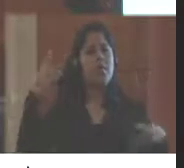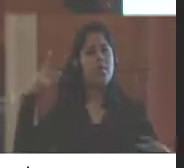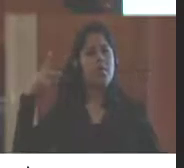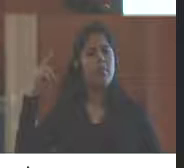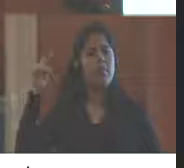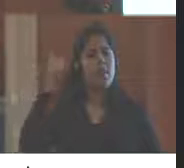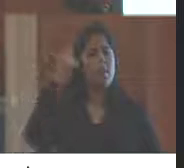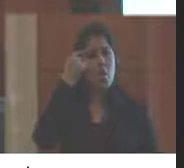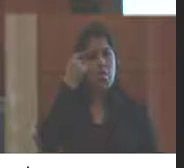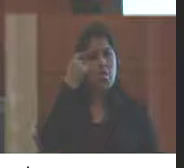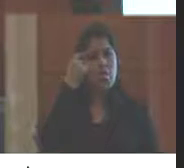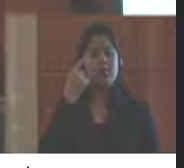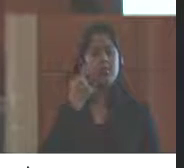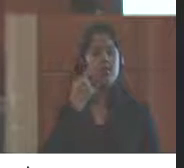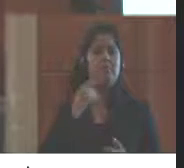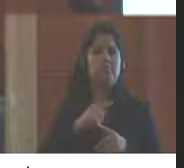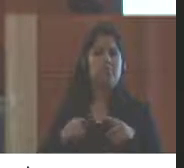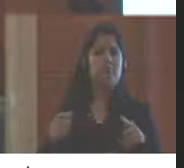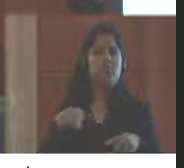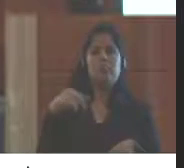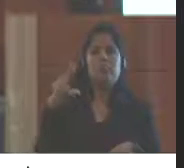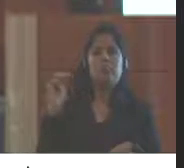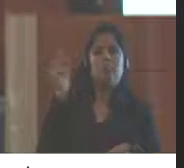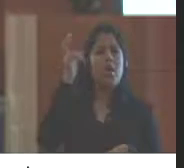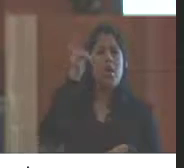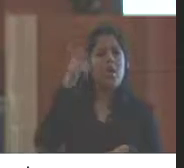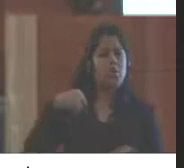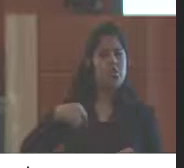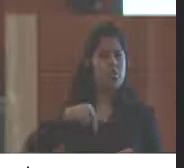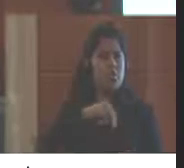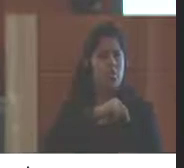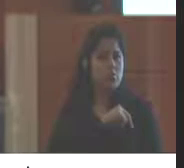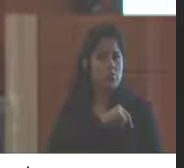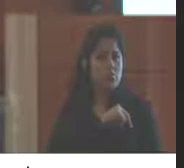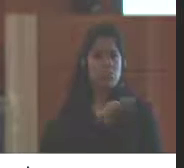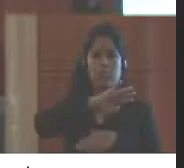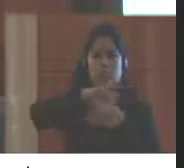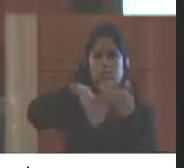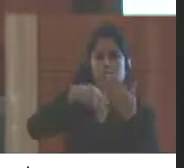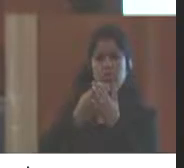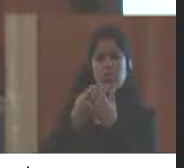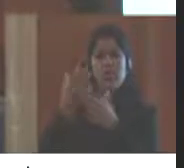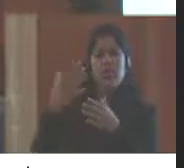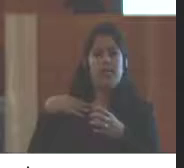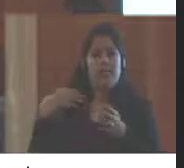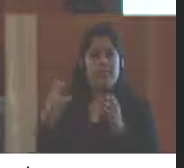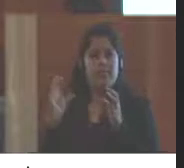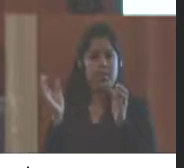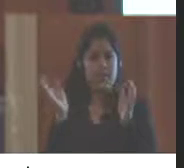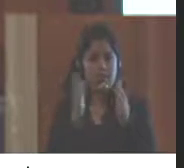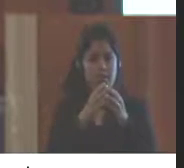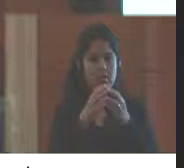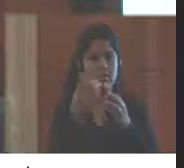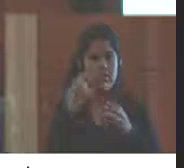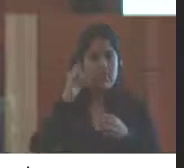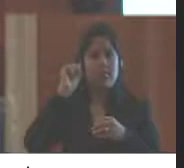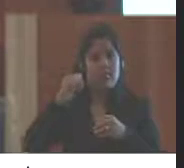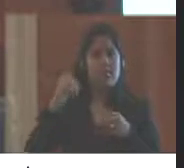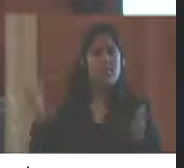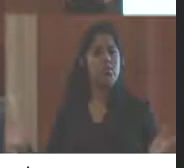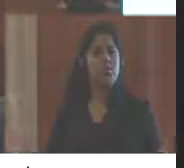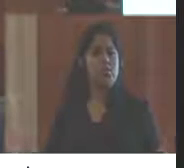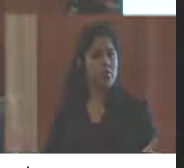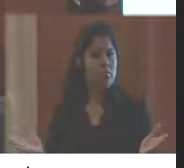a change in policy, building awareness. But I believe that we and all of the society